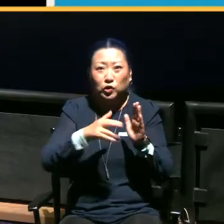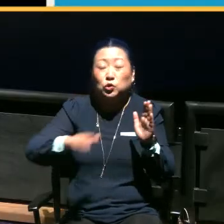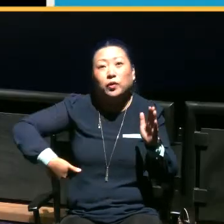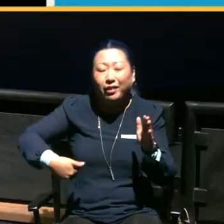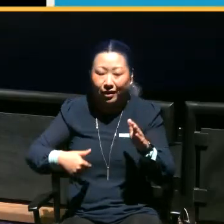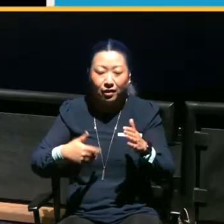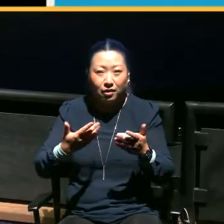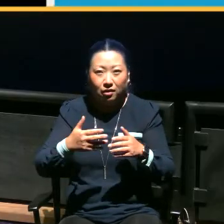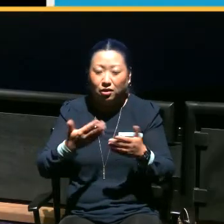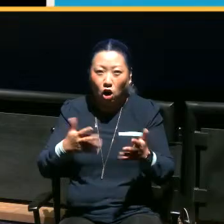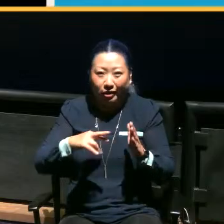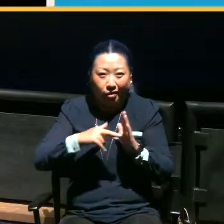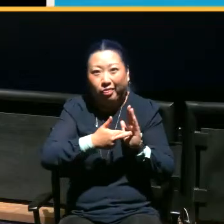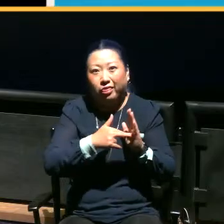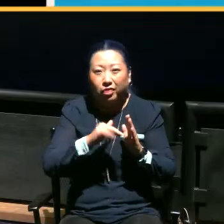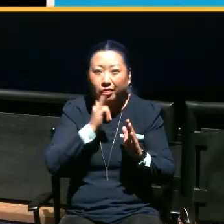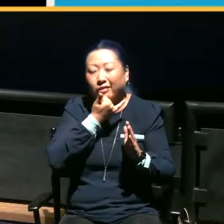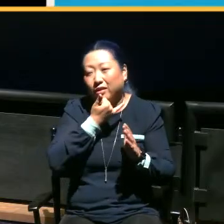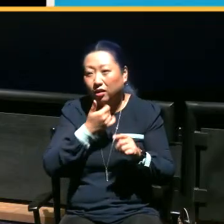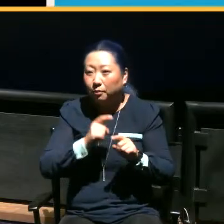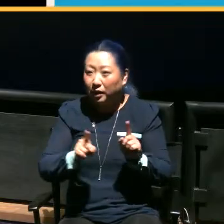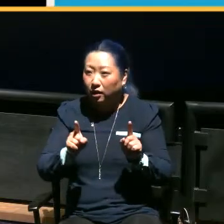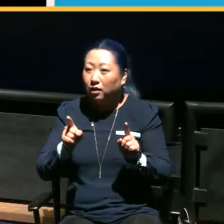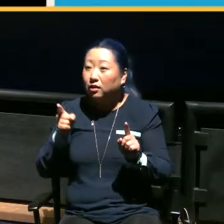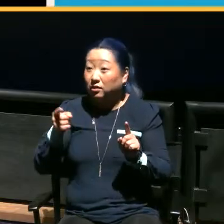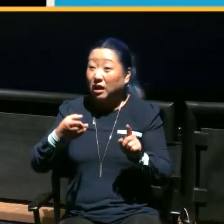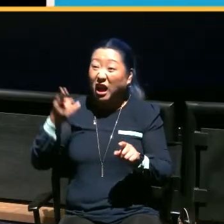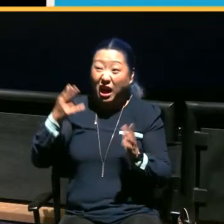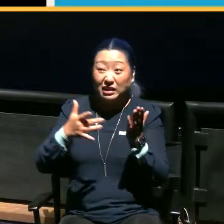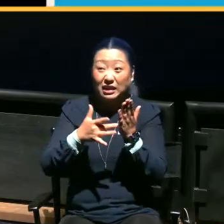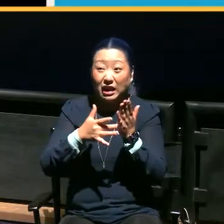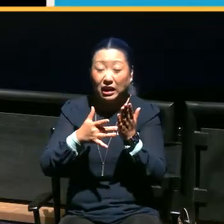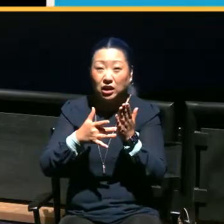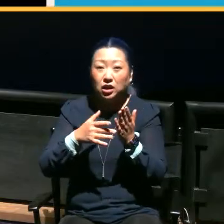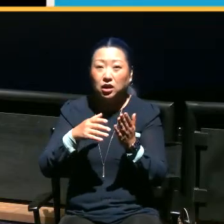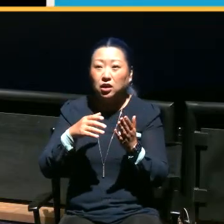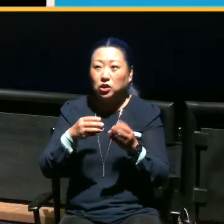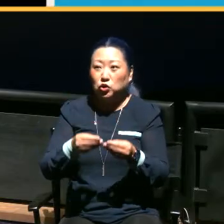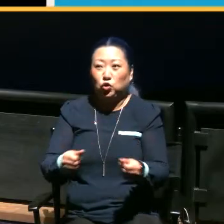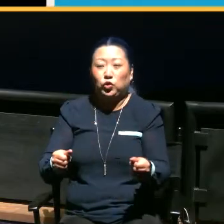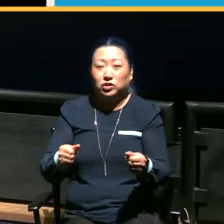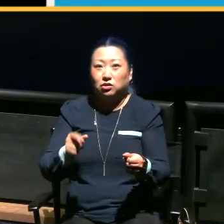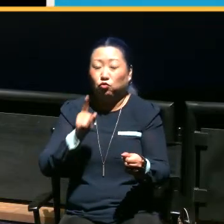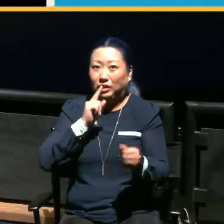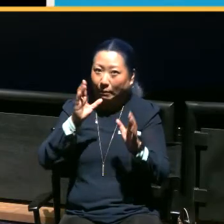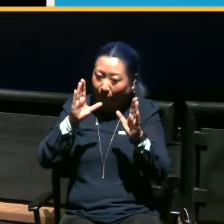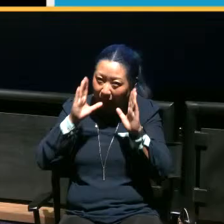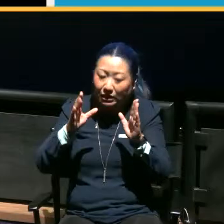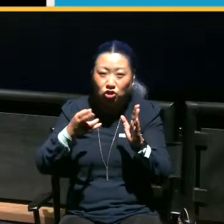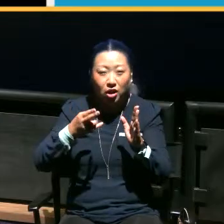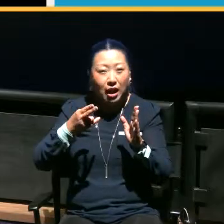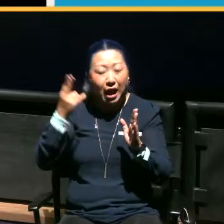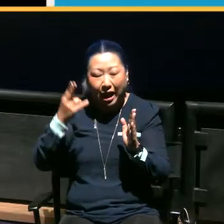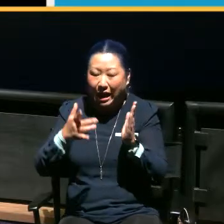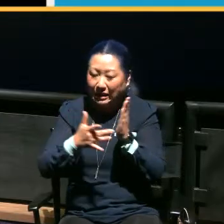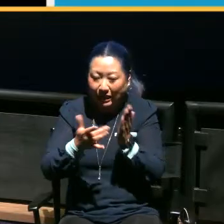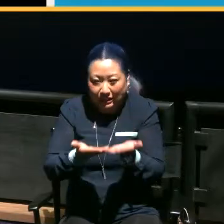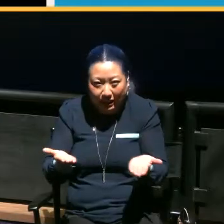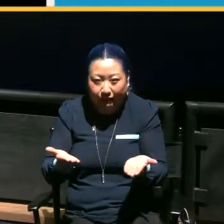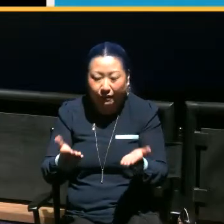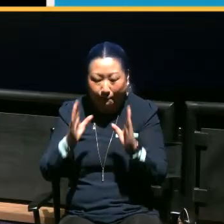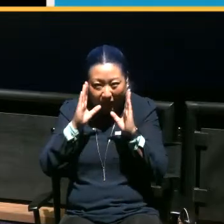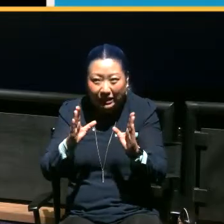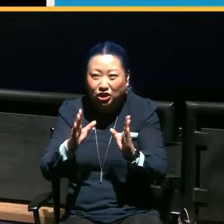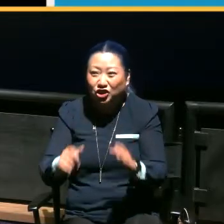Drew inside trying to figure out what we could do. And here, this is a very high-tech solution, so pay attention. Very high-tech stuff. Pay attention, please.